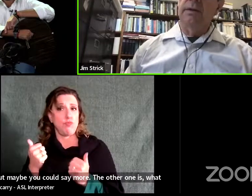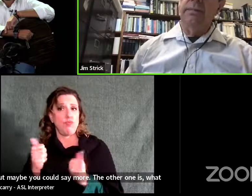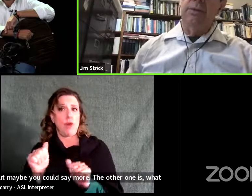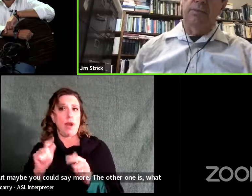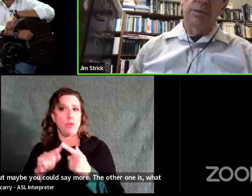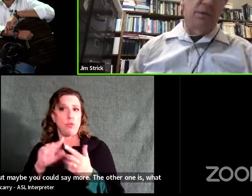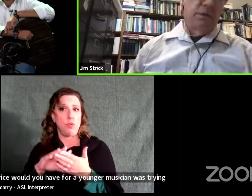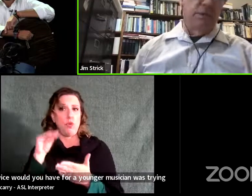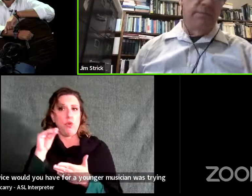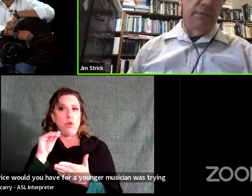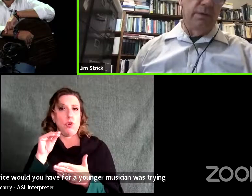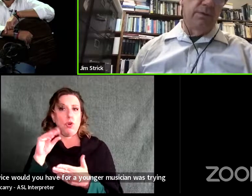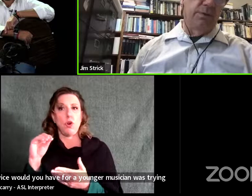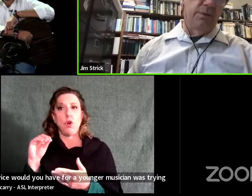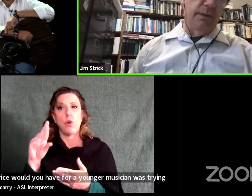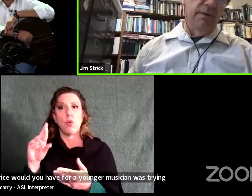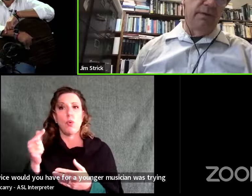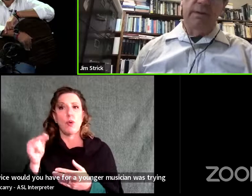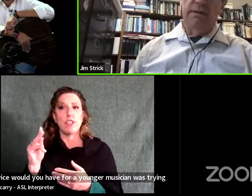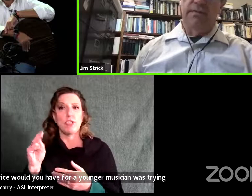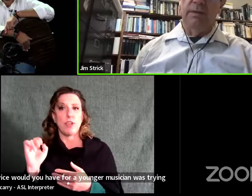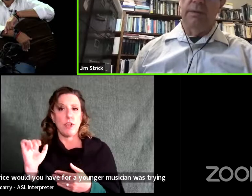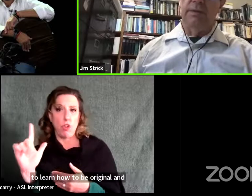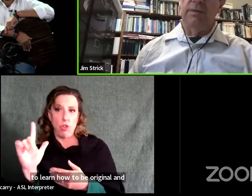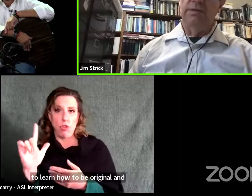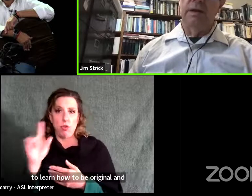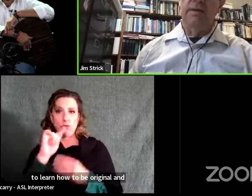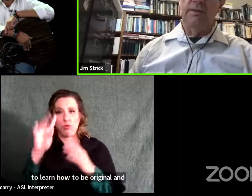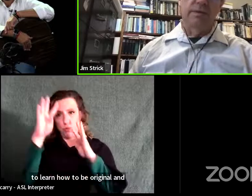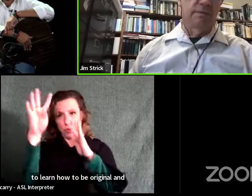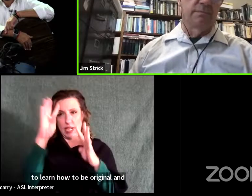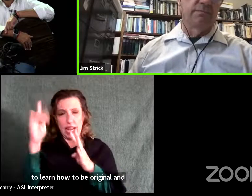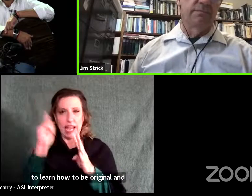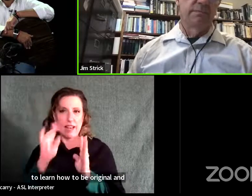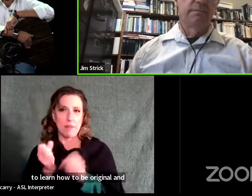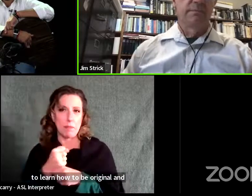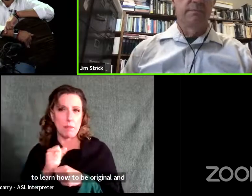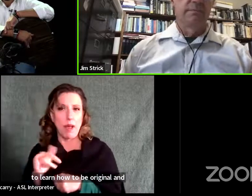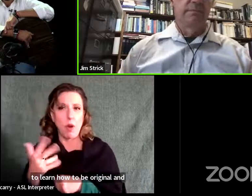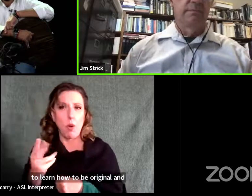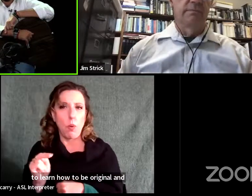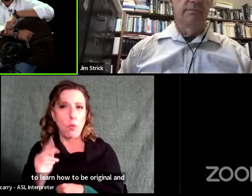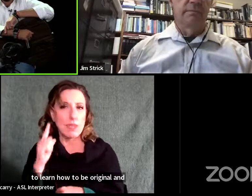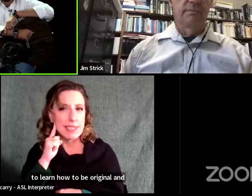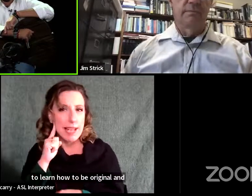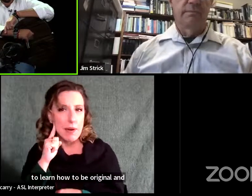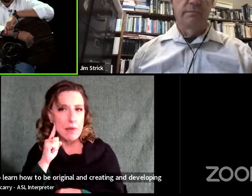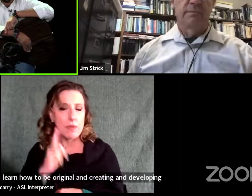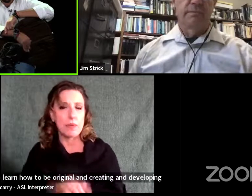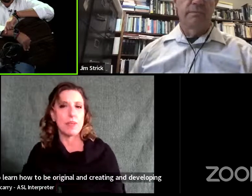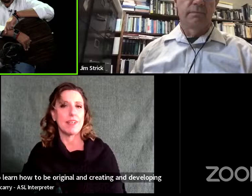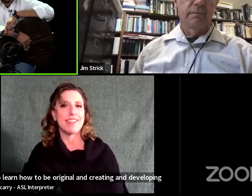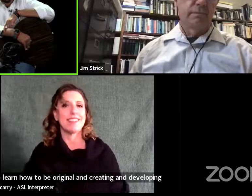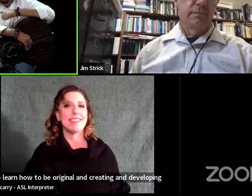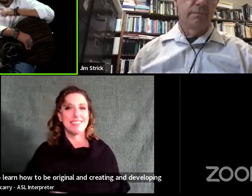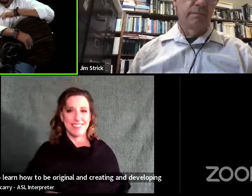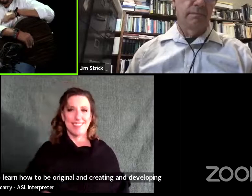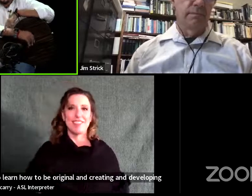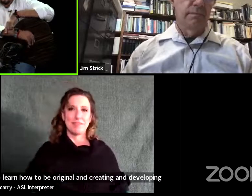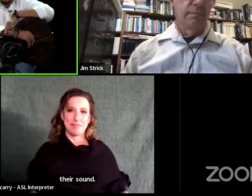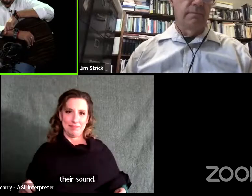learn how to be original in creating and developing their sound? Okay, well, I